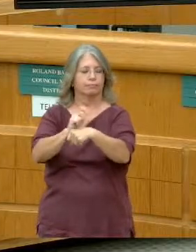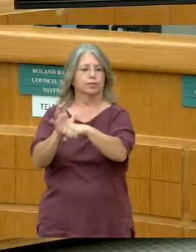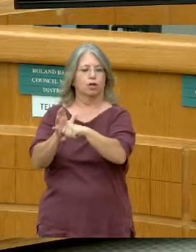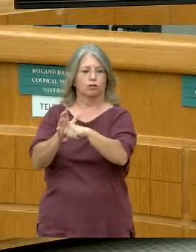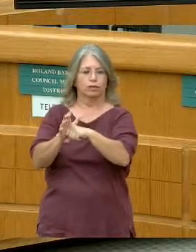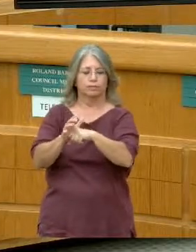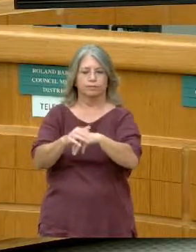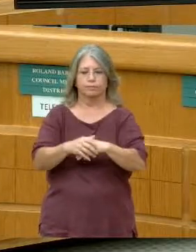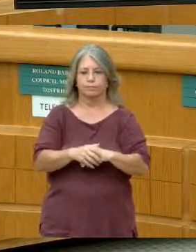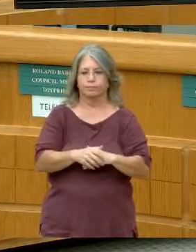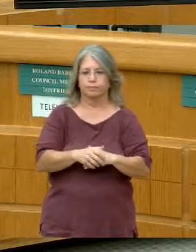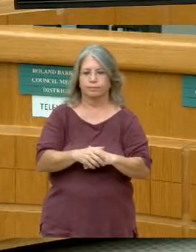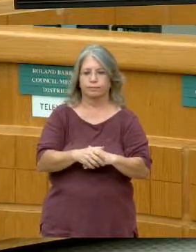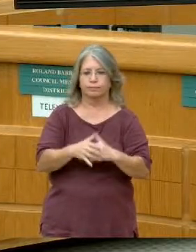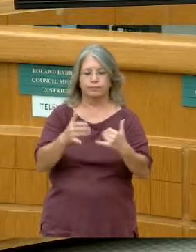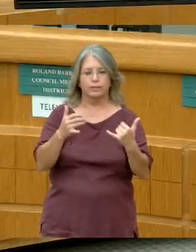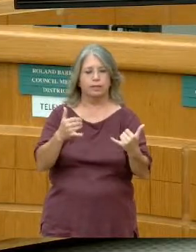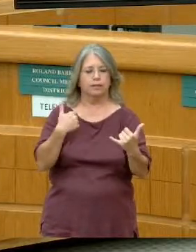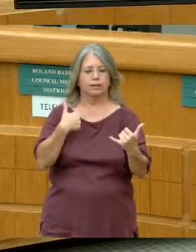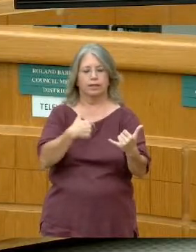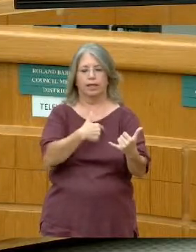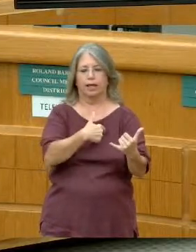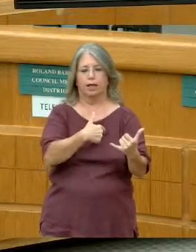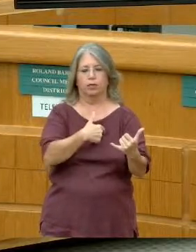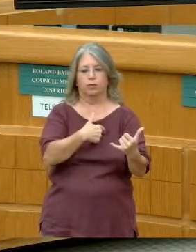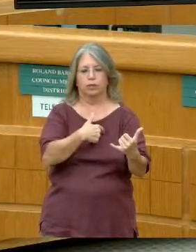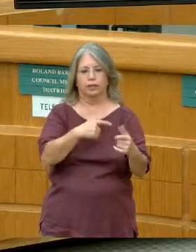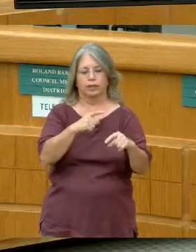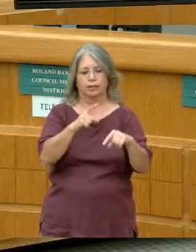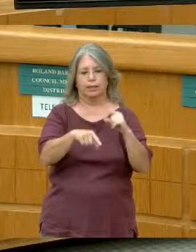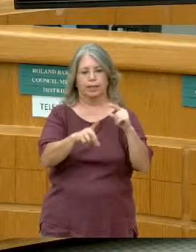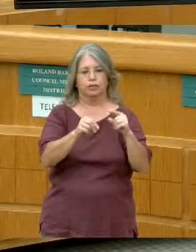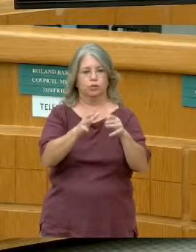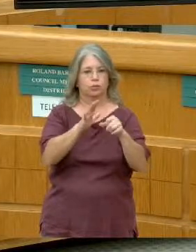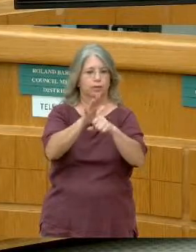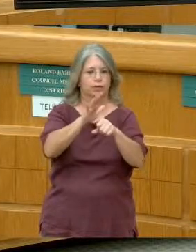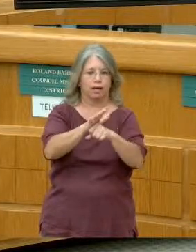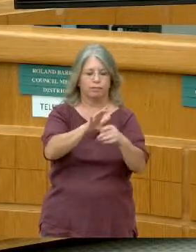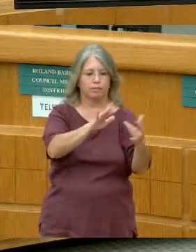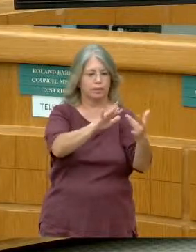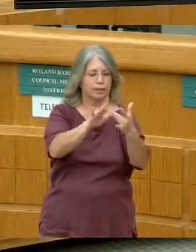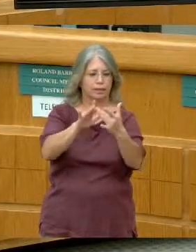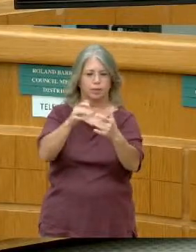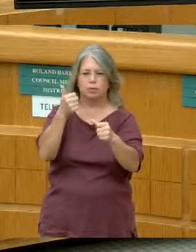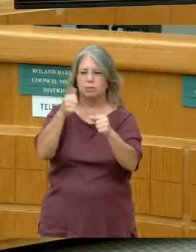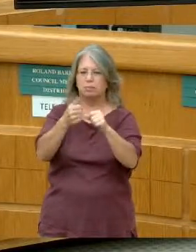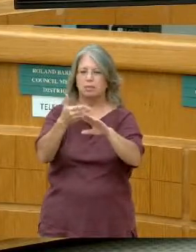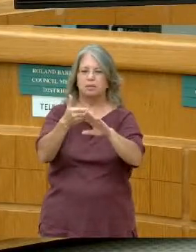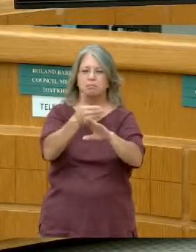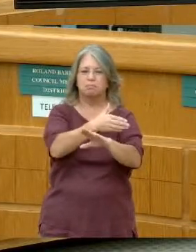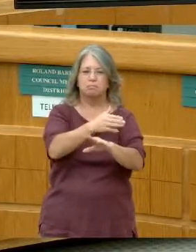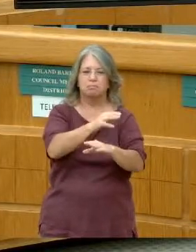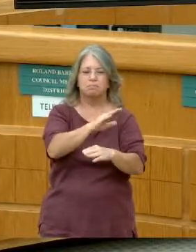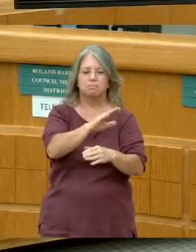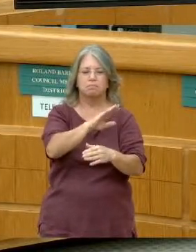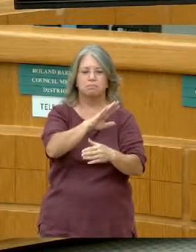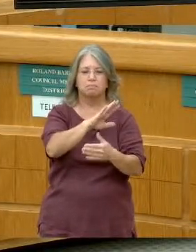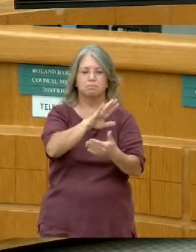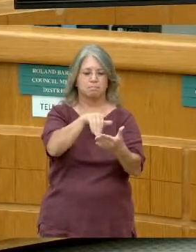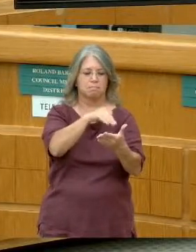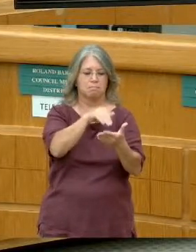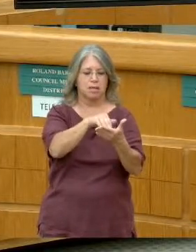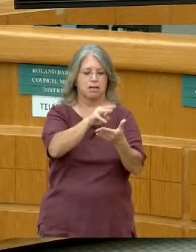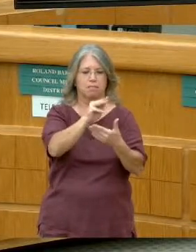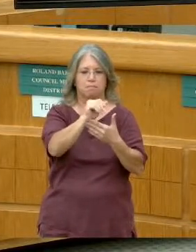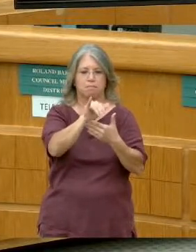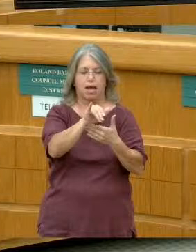of testing and contact tracing to contain it. Remember, back in mid-May, we were able to contain those